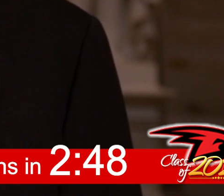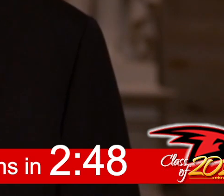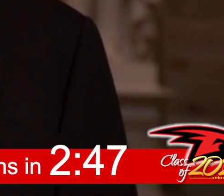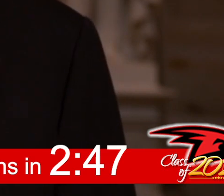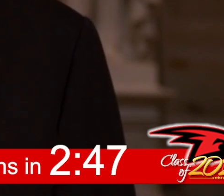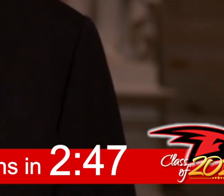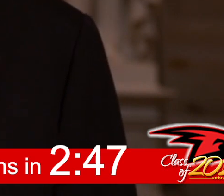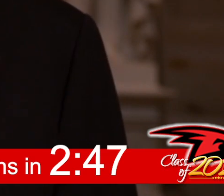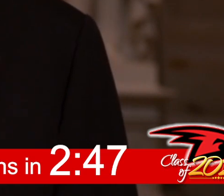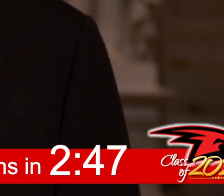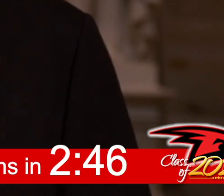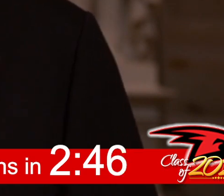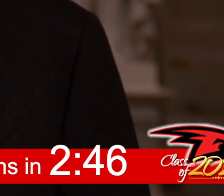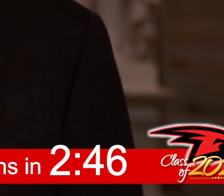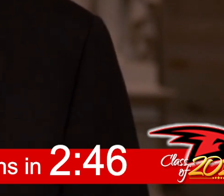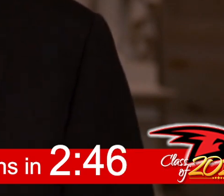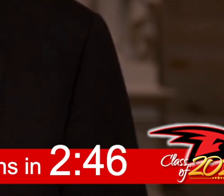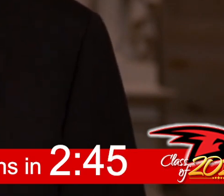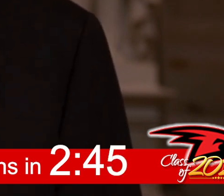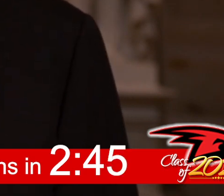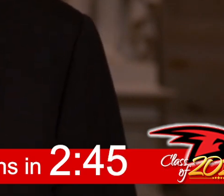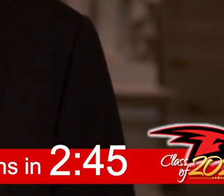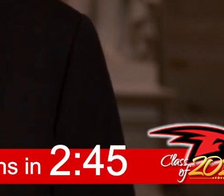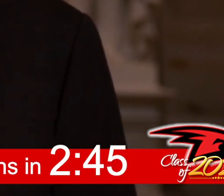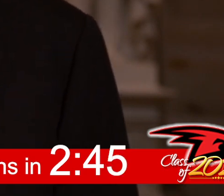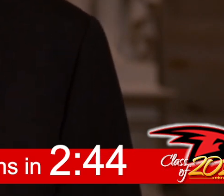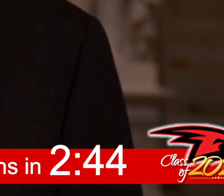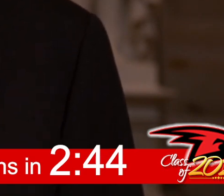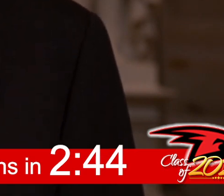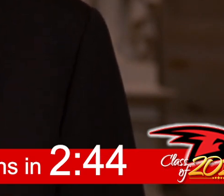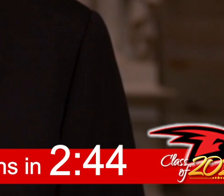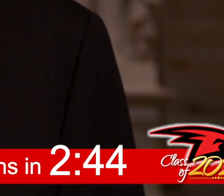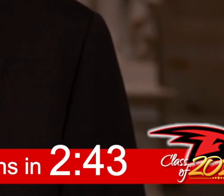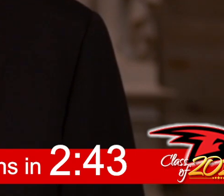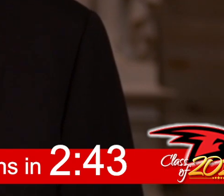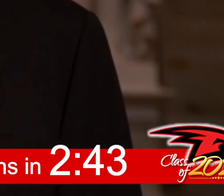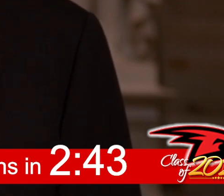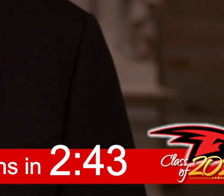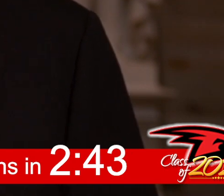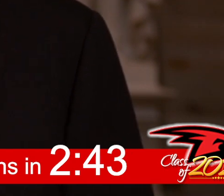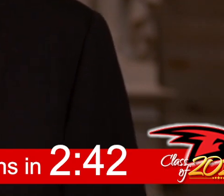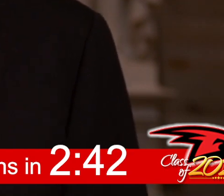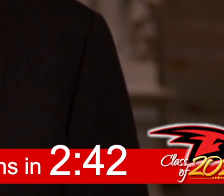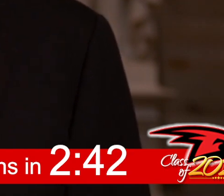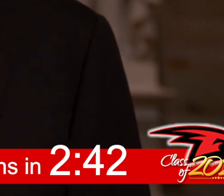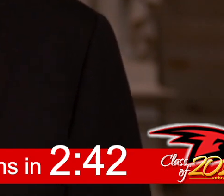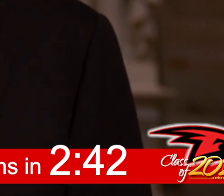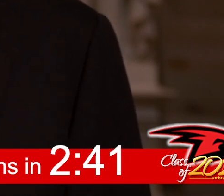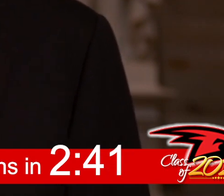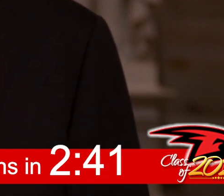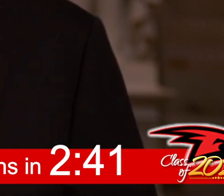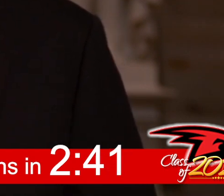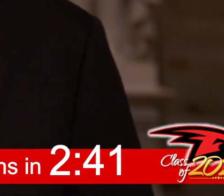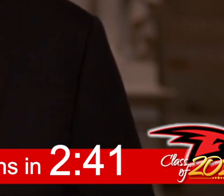at graduation. Well, the graduations this year, that anxiety and uncertainty is going to be significantly greater. There's no doubt